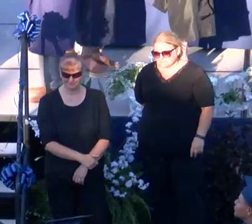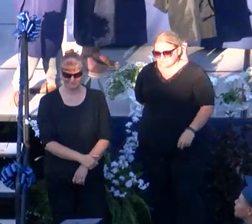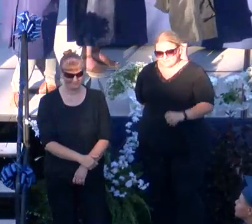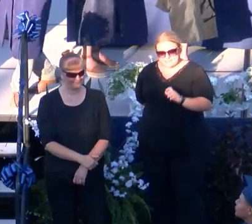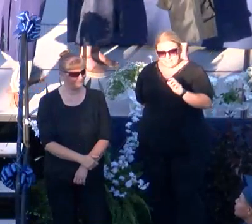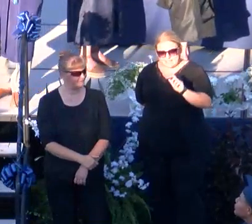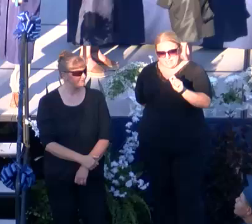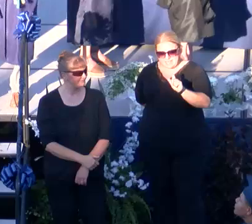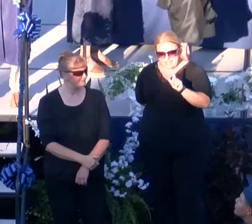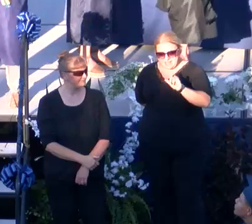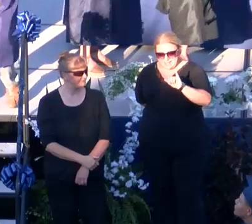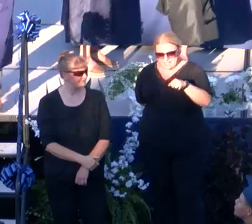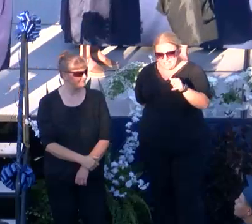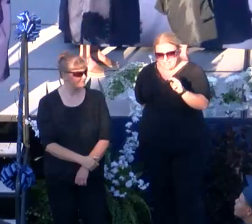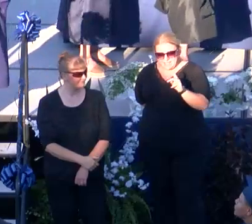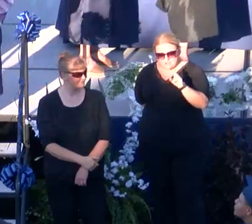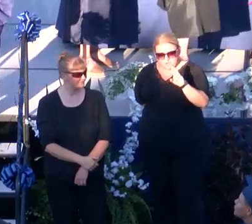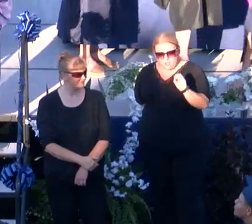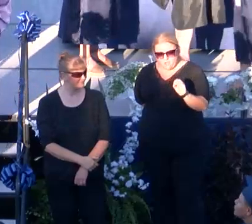Alejandro Zavaleta.